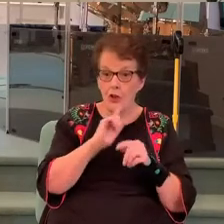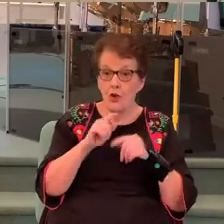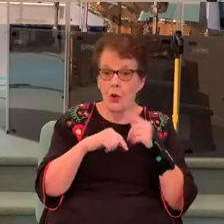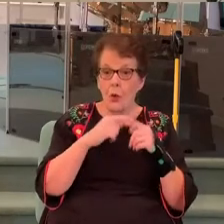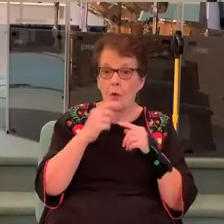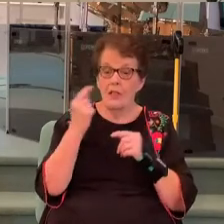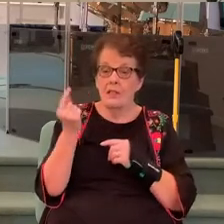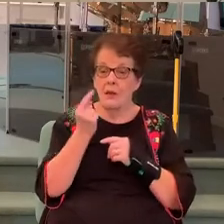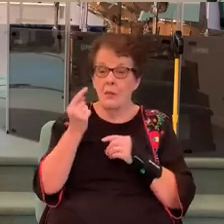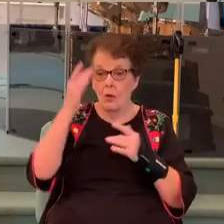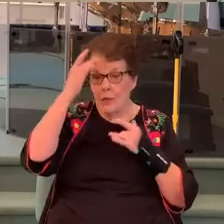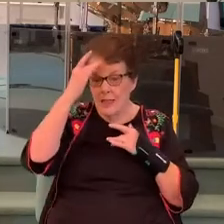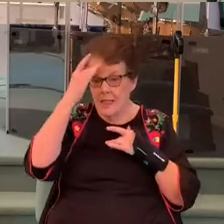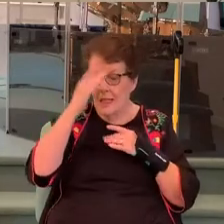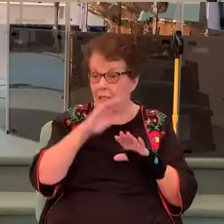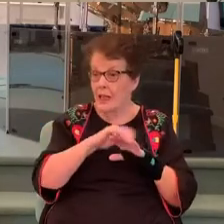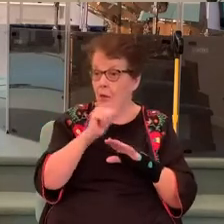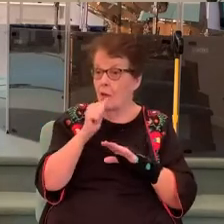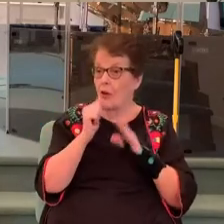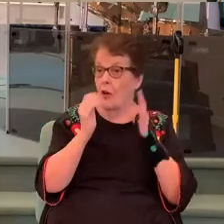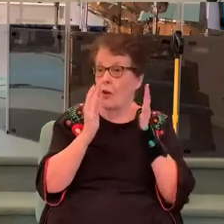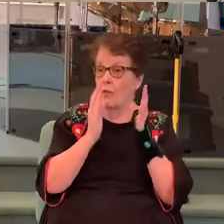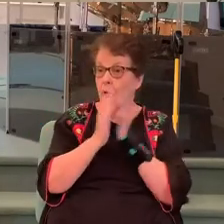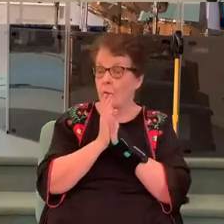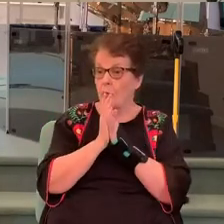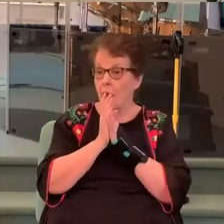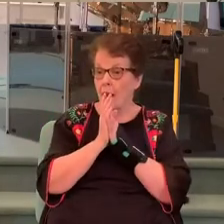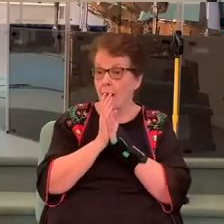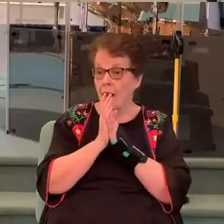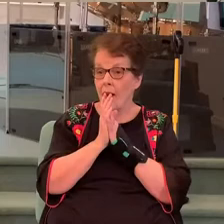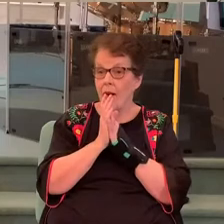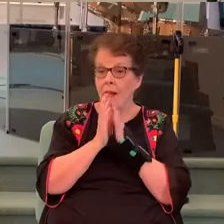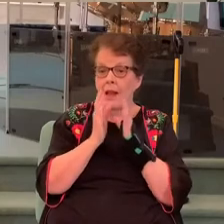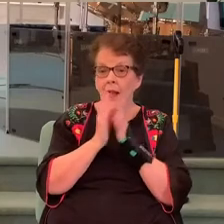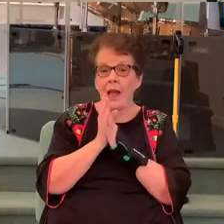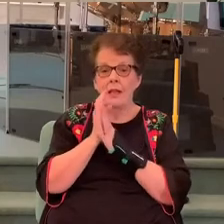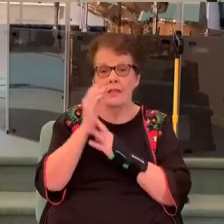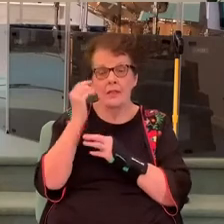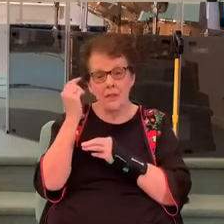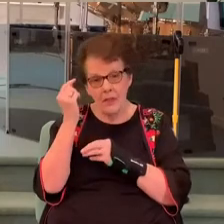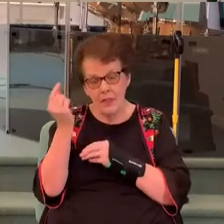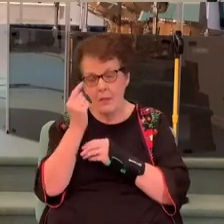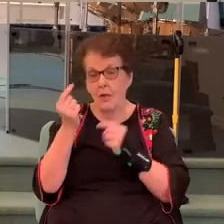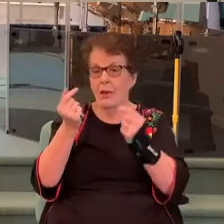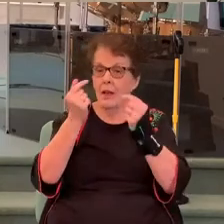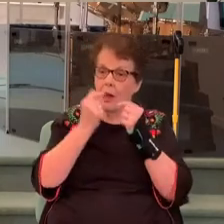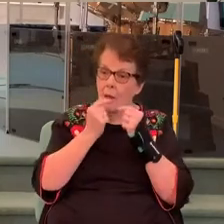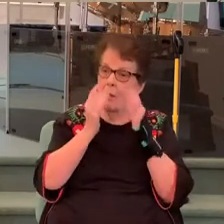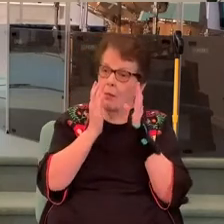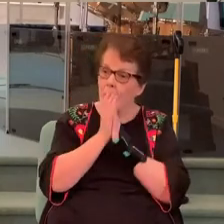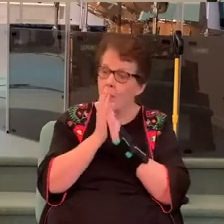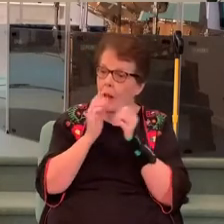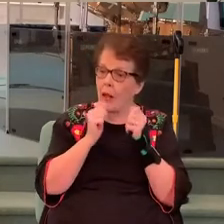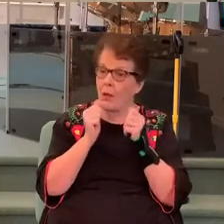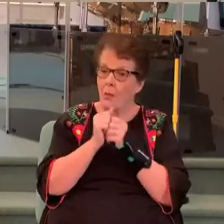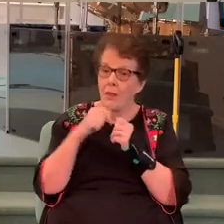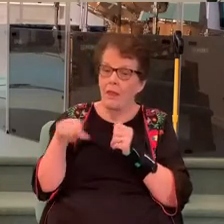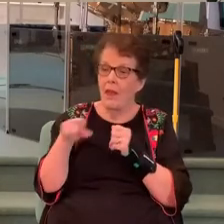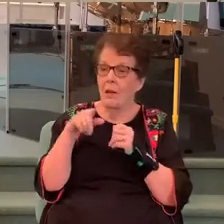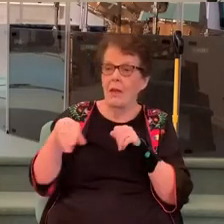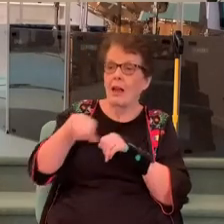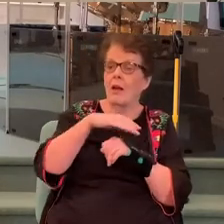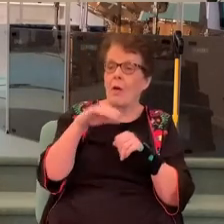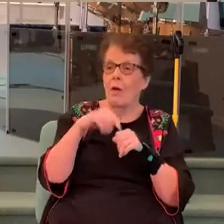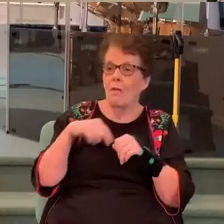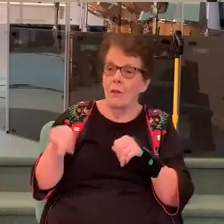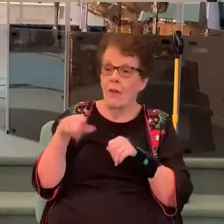prayer. They would call for someone to come and pray with them, pray over them. We have a prayer ministry in our